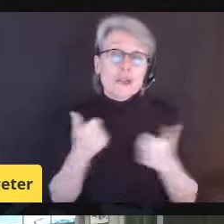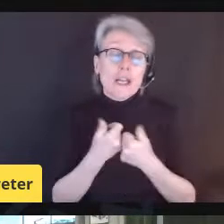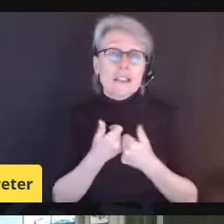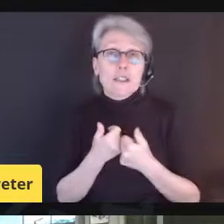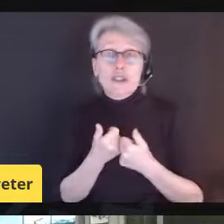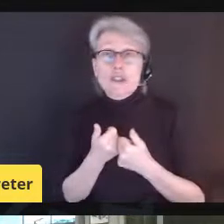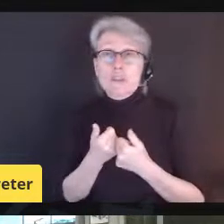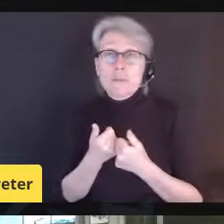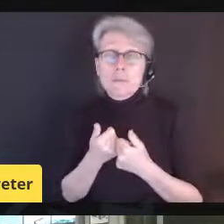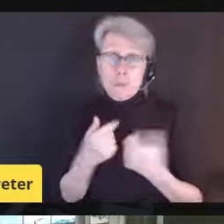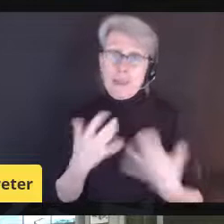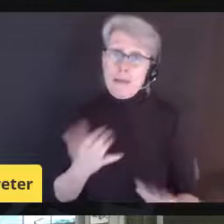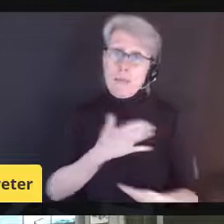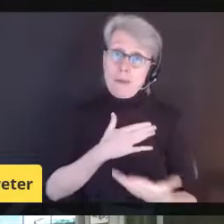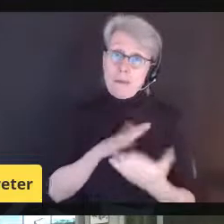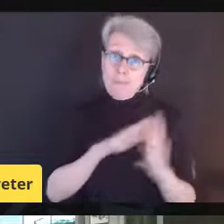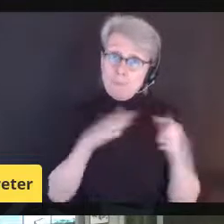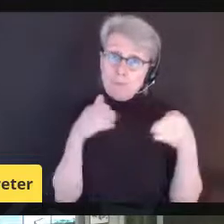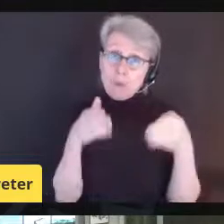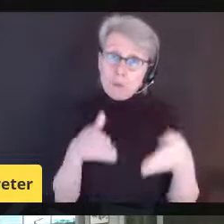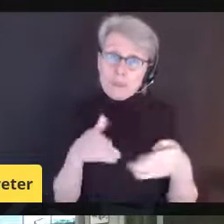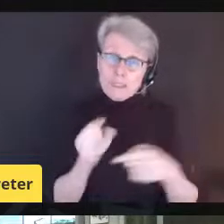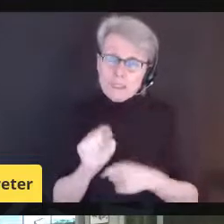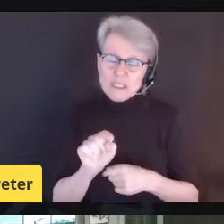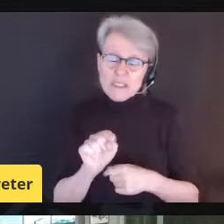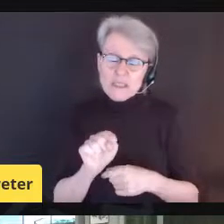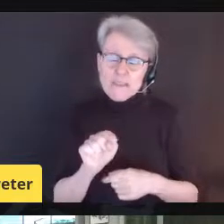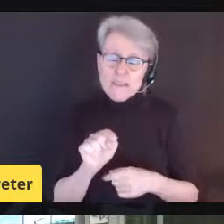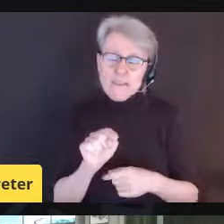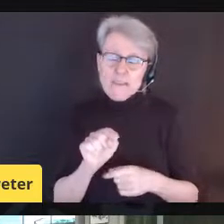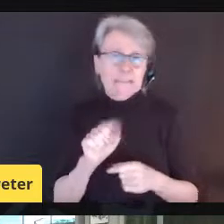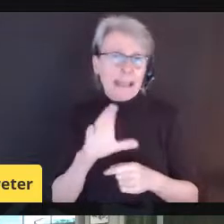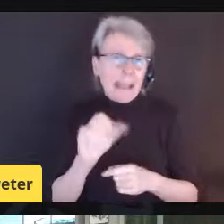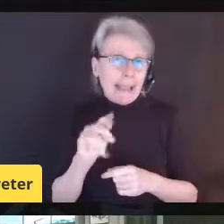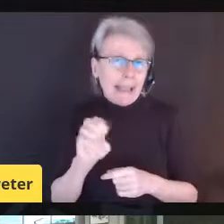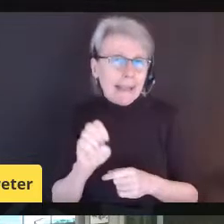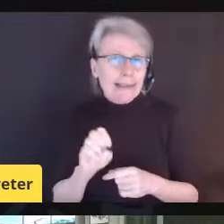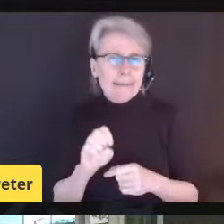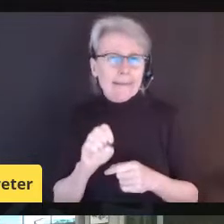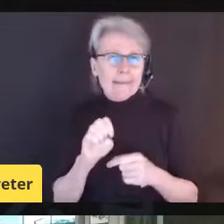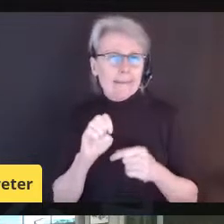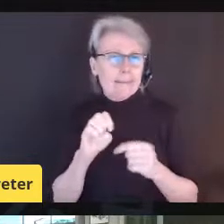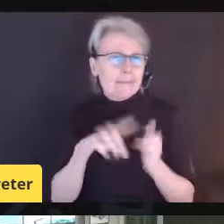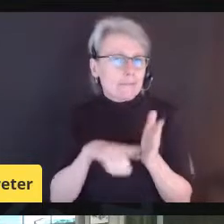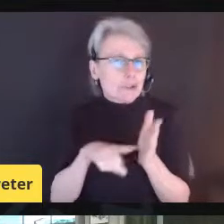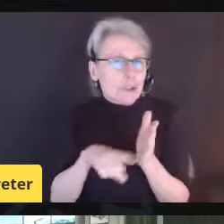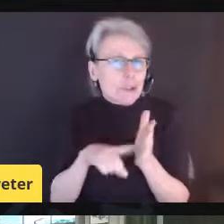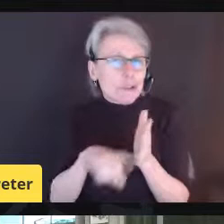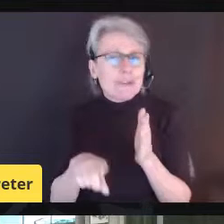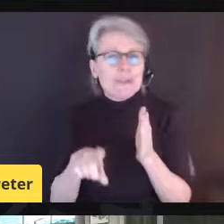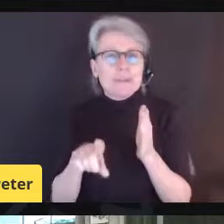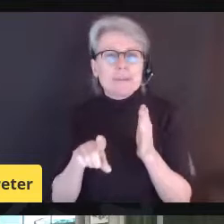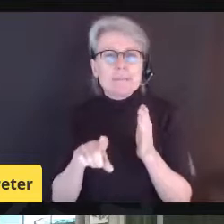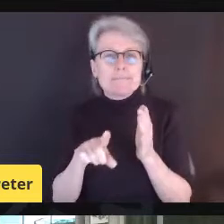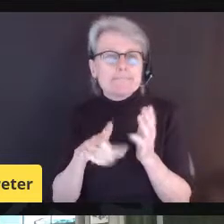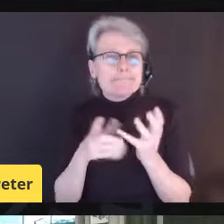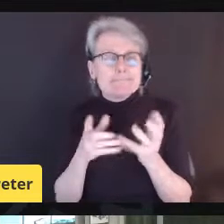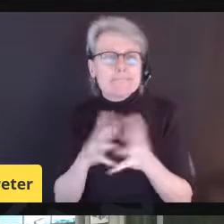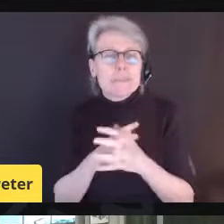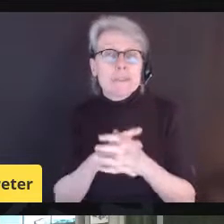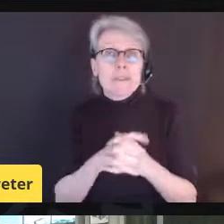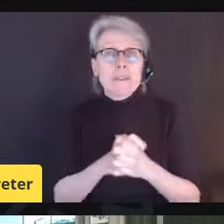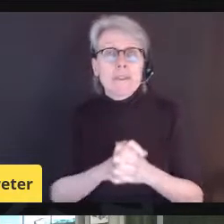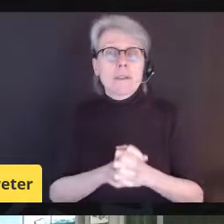I'm focusing on right now, is probably we're trying to find a sort